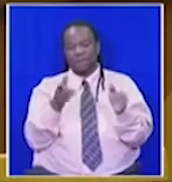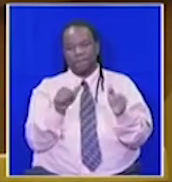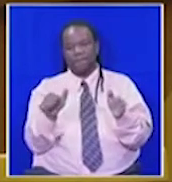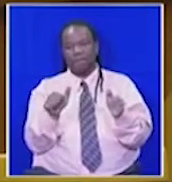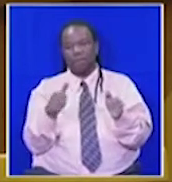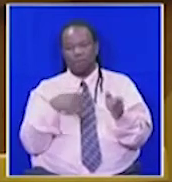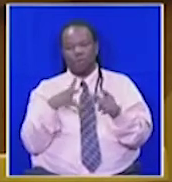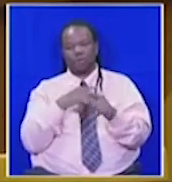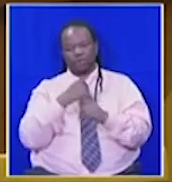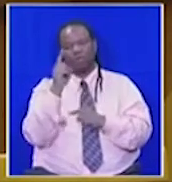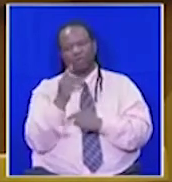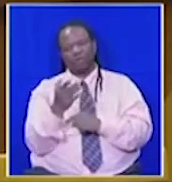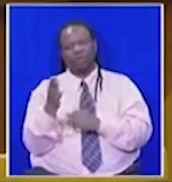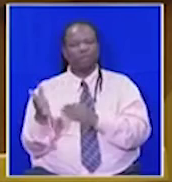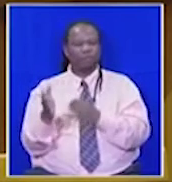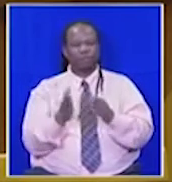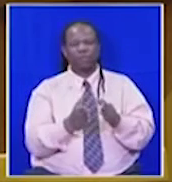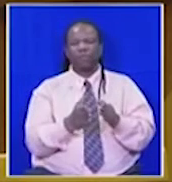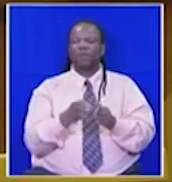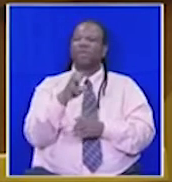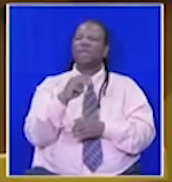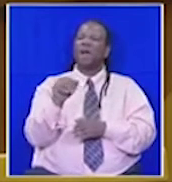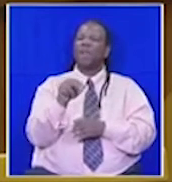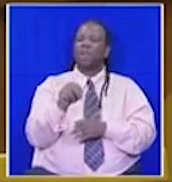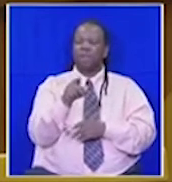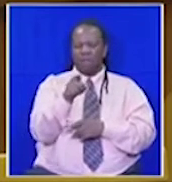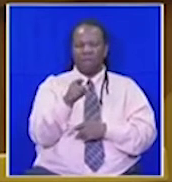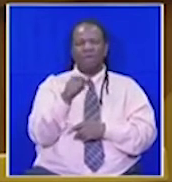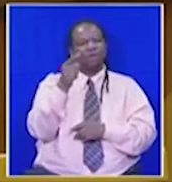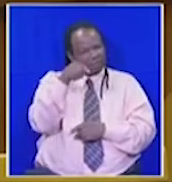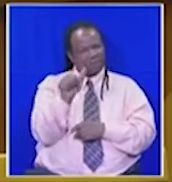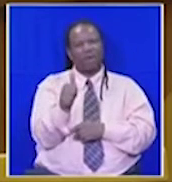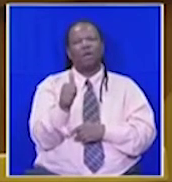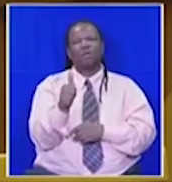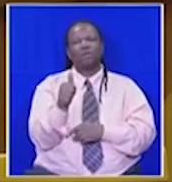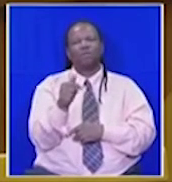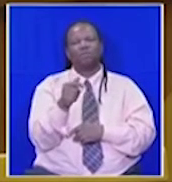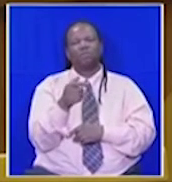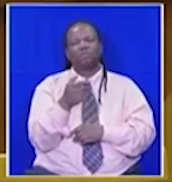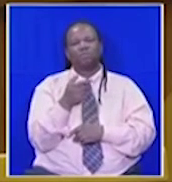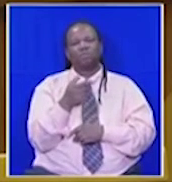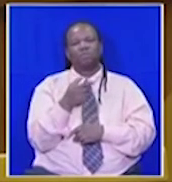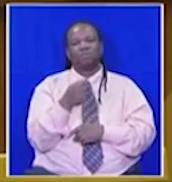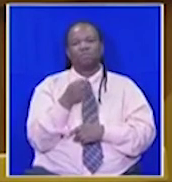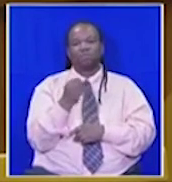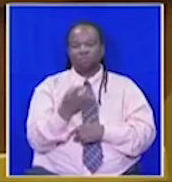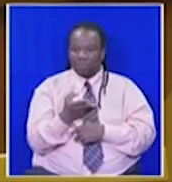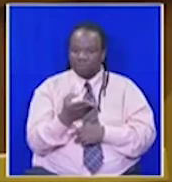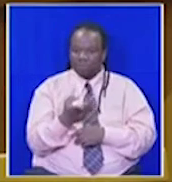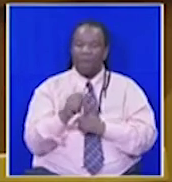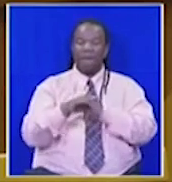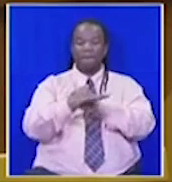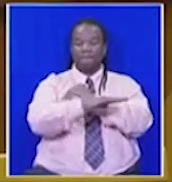achieve. Sheikh Imam is right that the destruction that we see, as the Minister of Basic Education